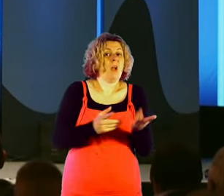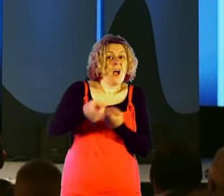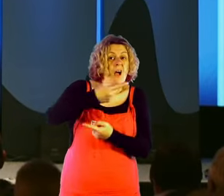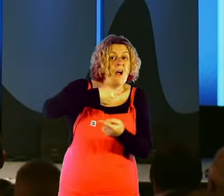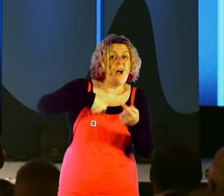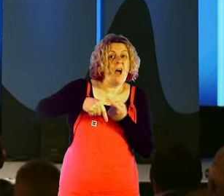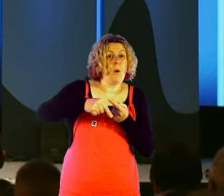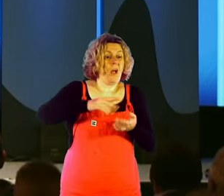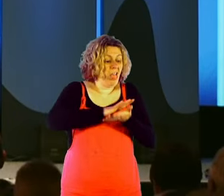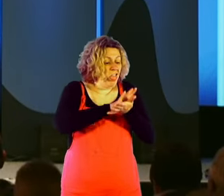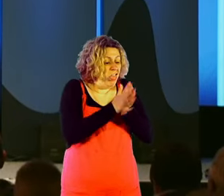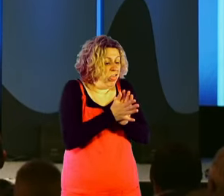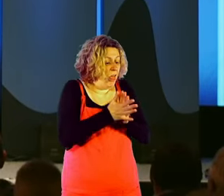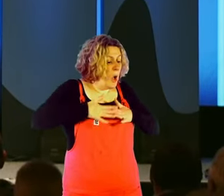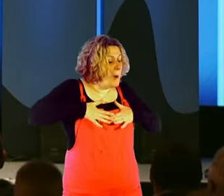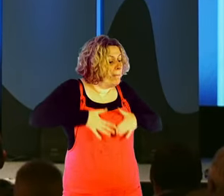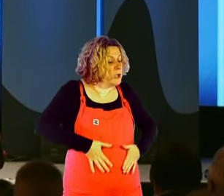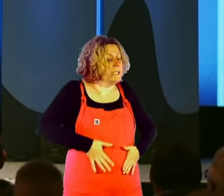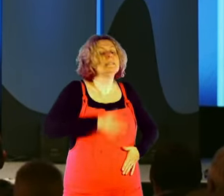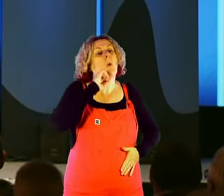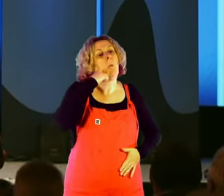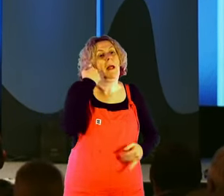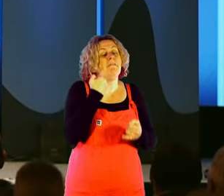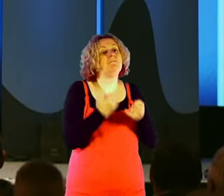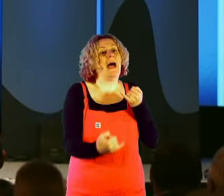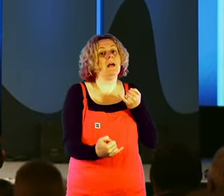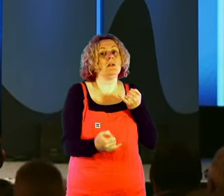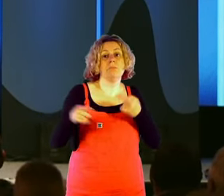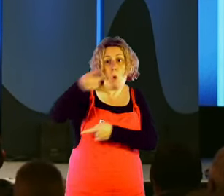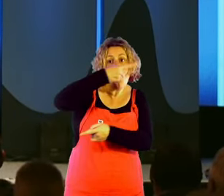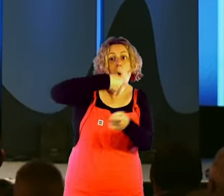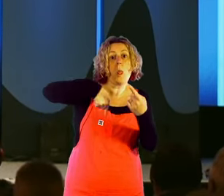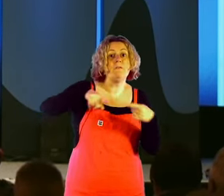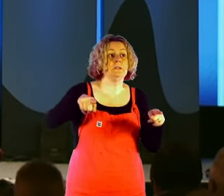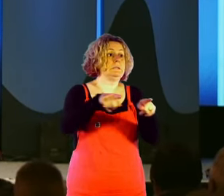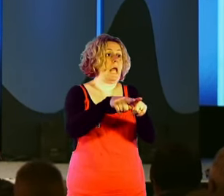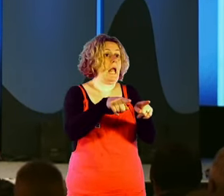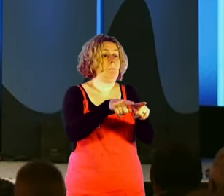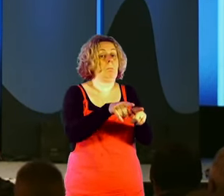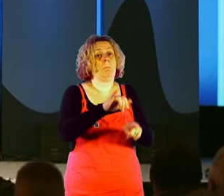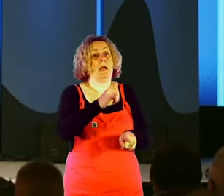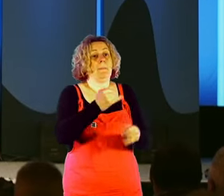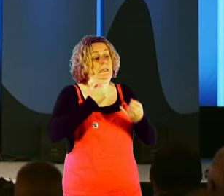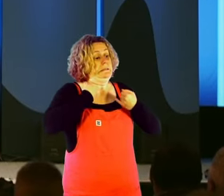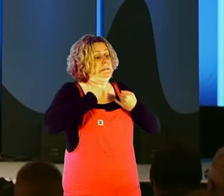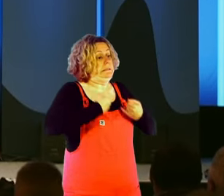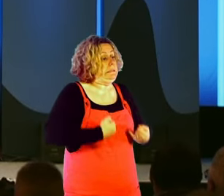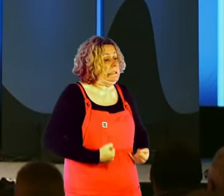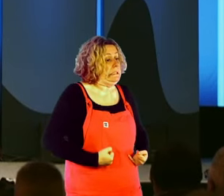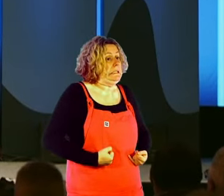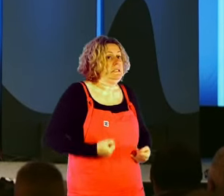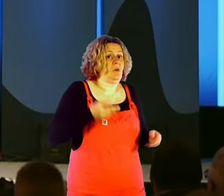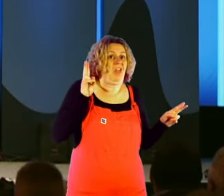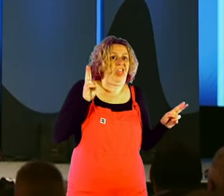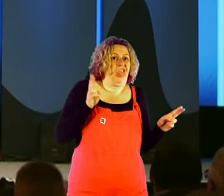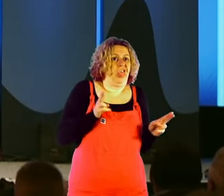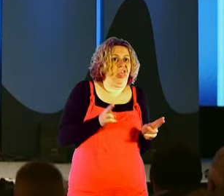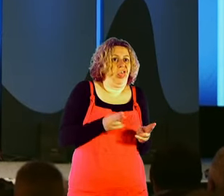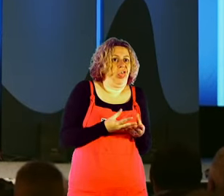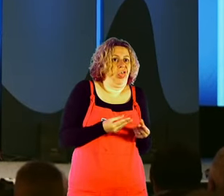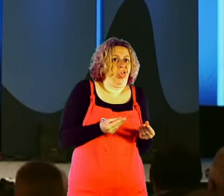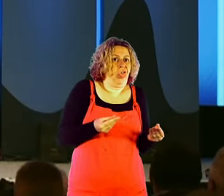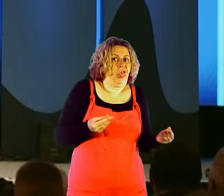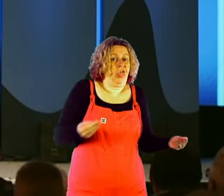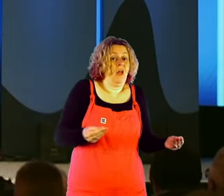fail, whether it's through disease or decline, disaster or decay. Your body will